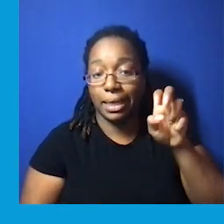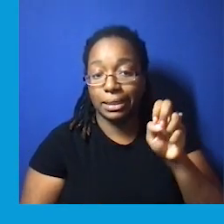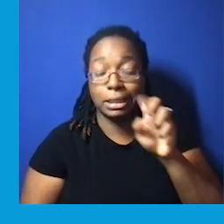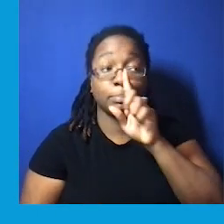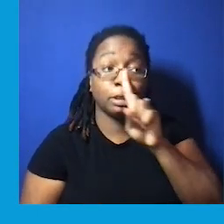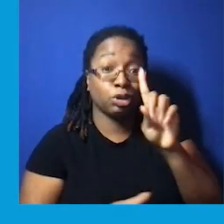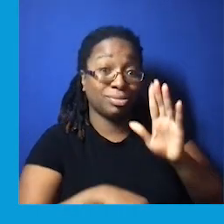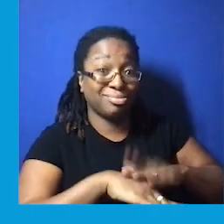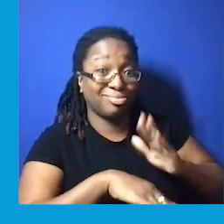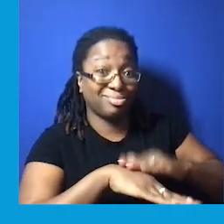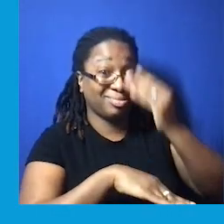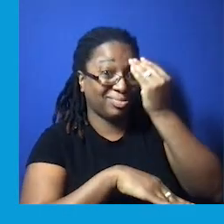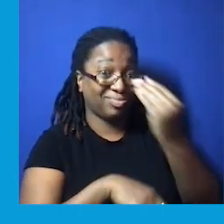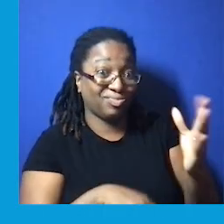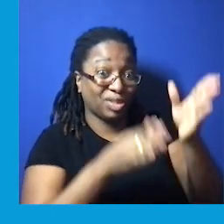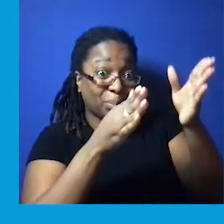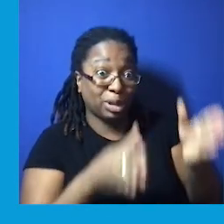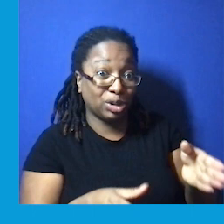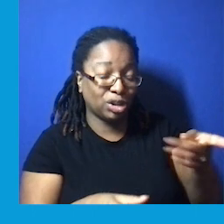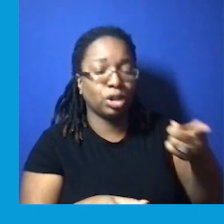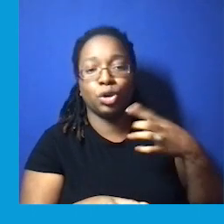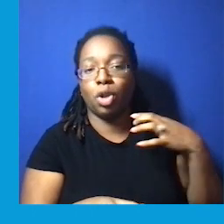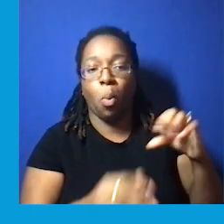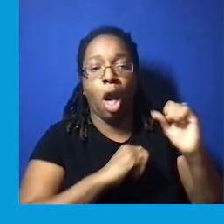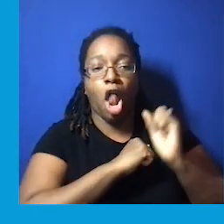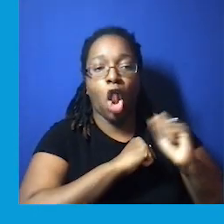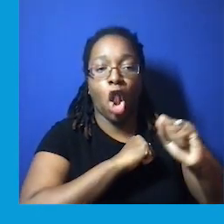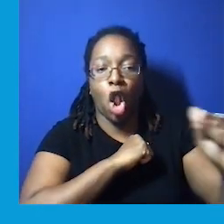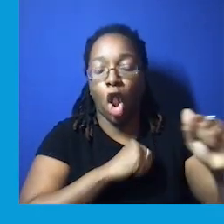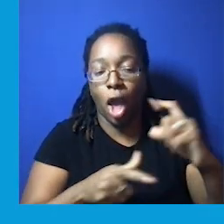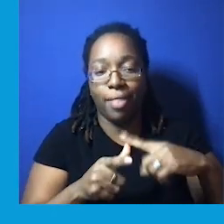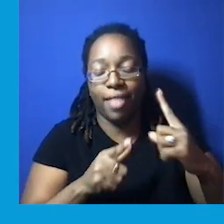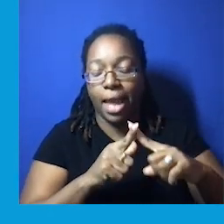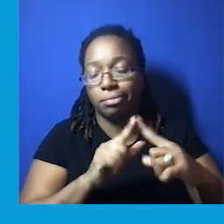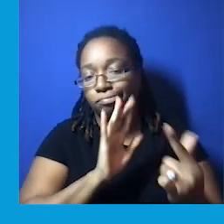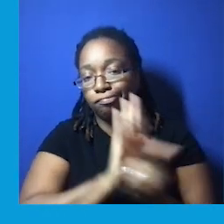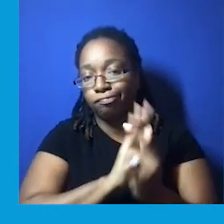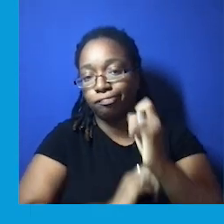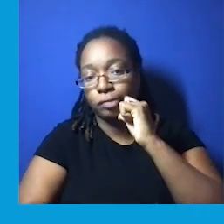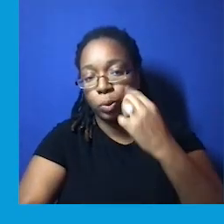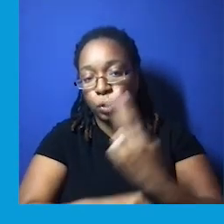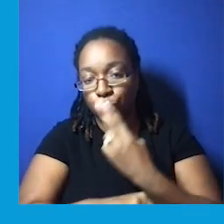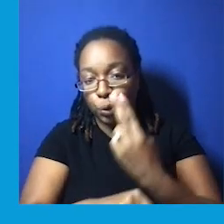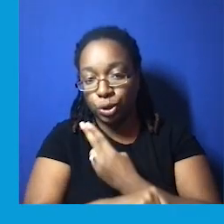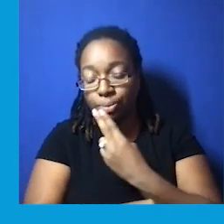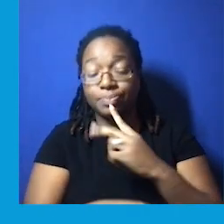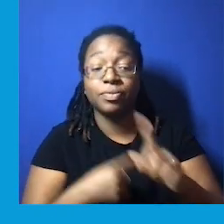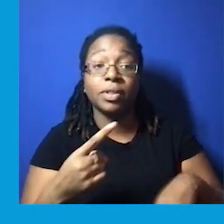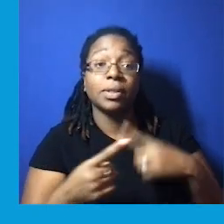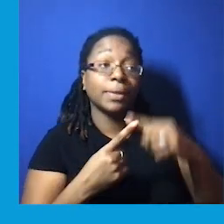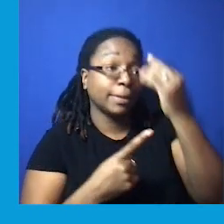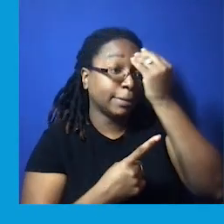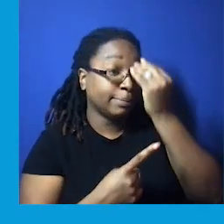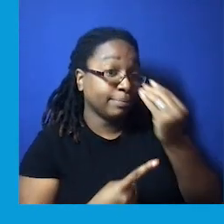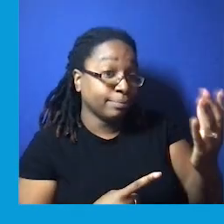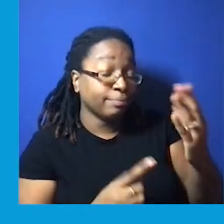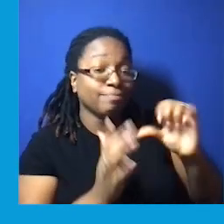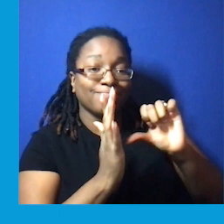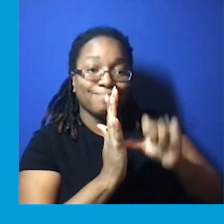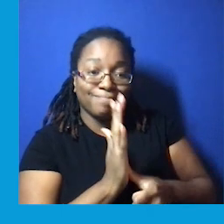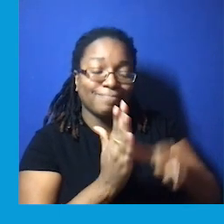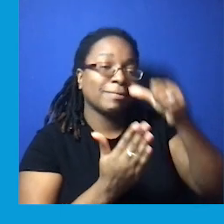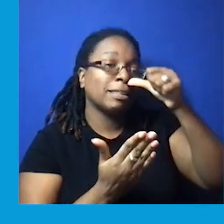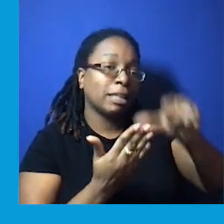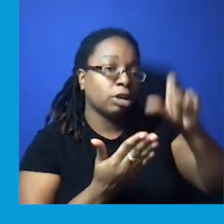don't send in something too long. And when you're talking to your letter writers, please emphasize to them that the letter should discuss